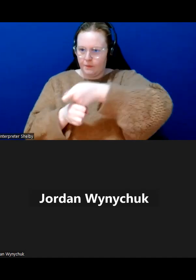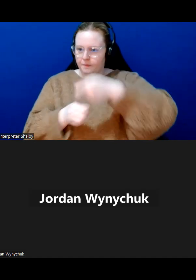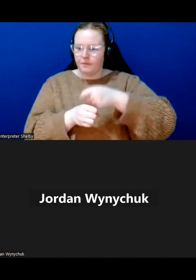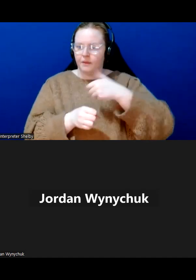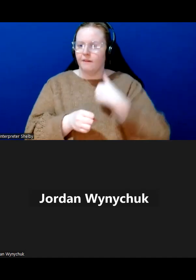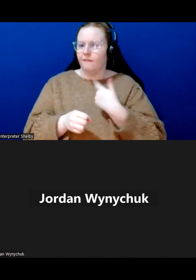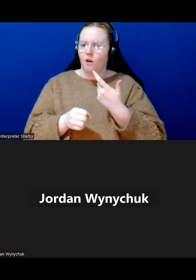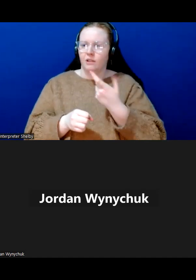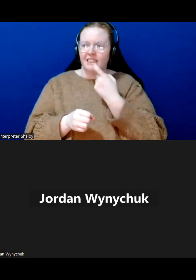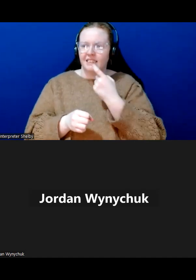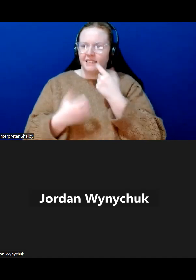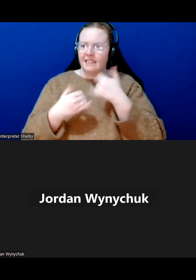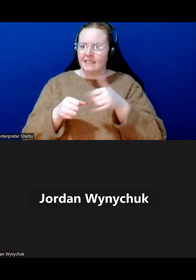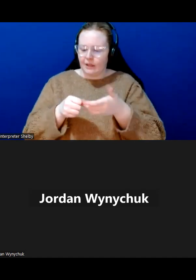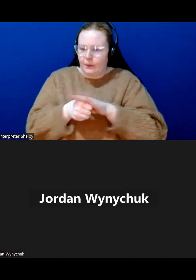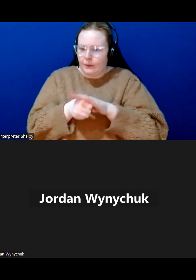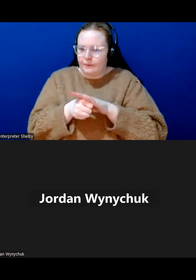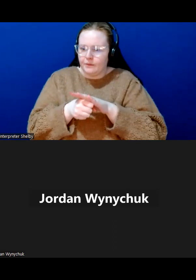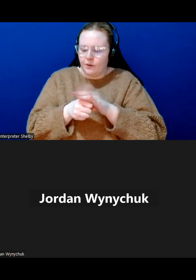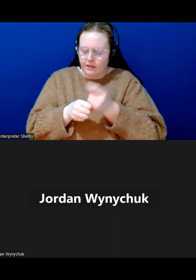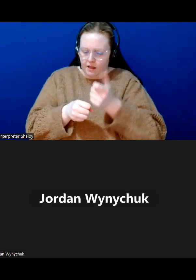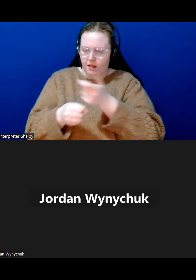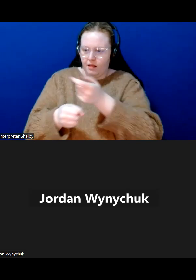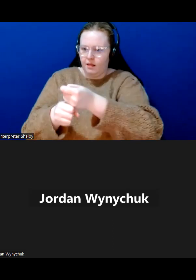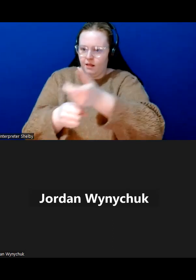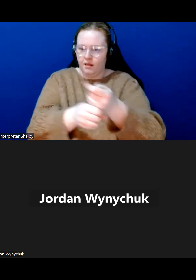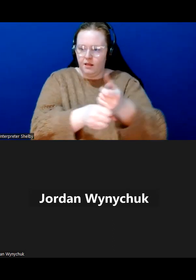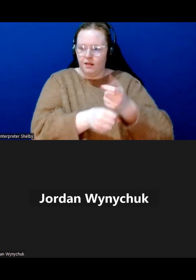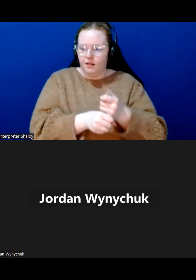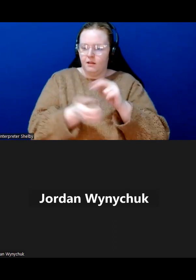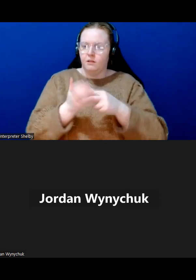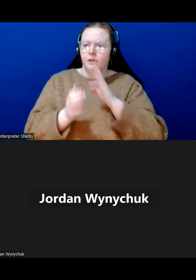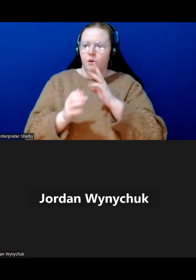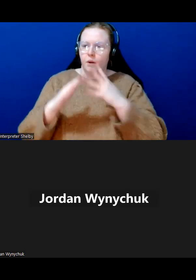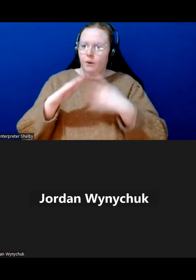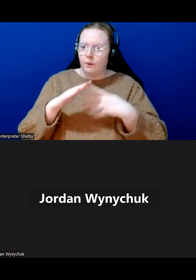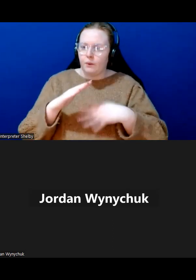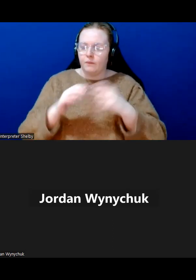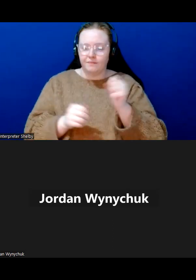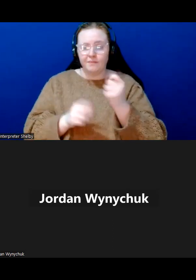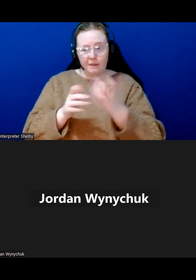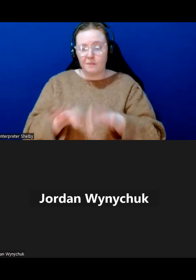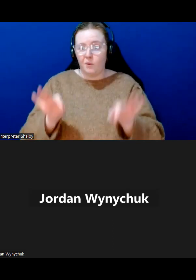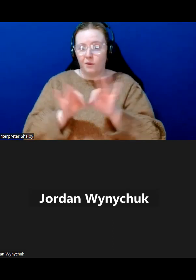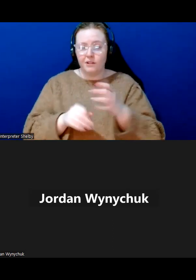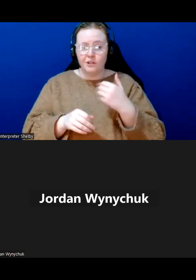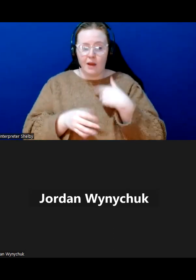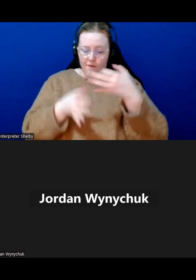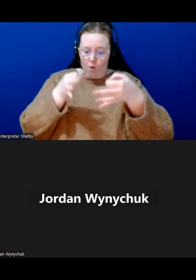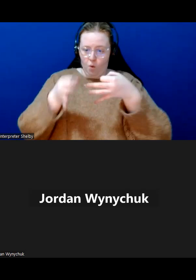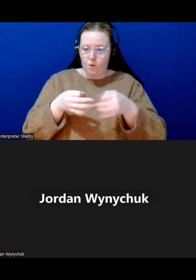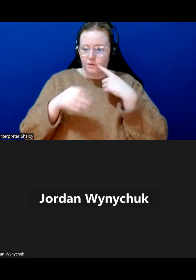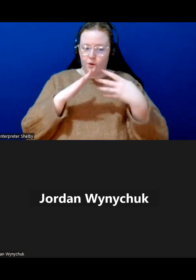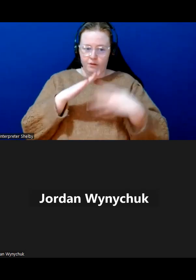attached. Oh, yeah, Yeah, that's an issue too. Yeah, if you don't have drainage holes, your plants won't be very